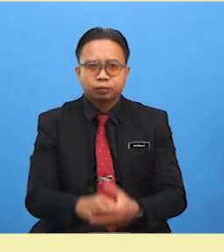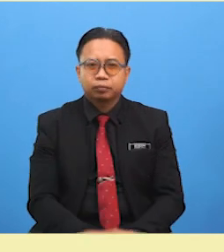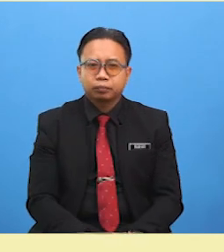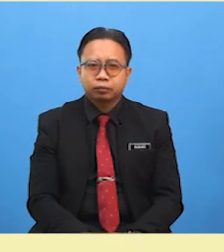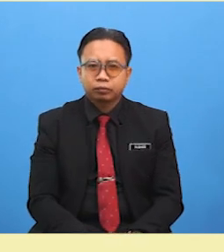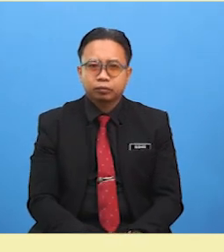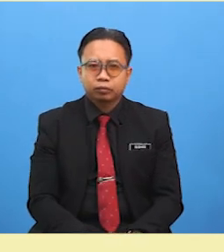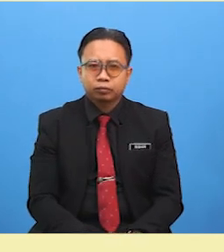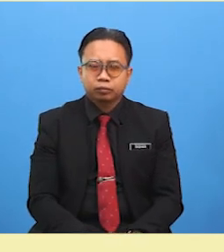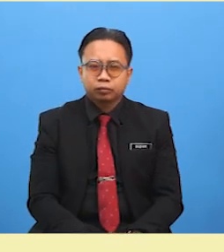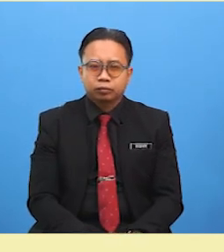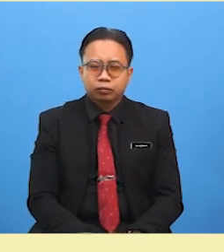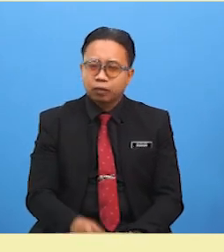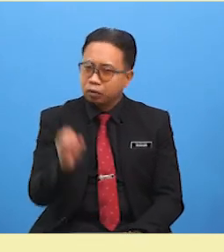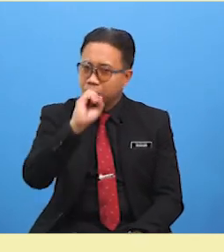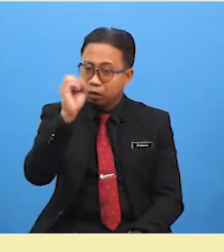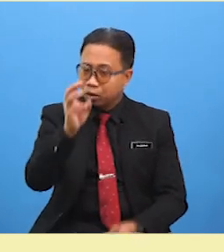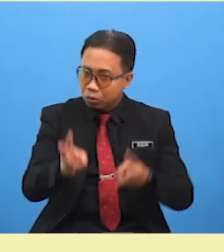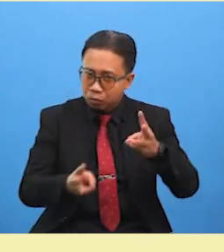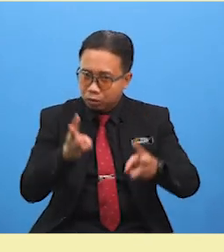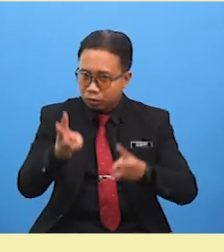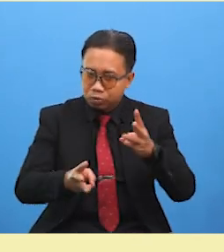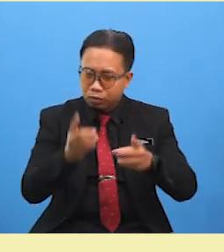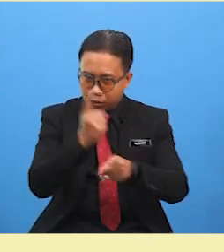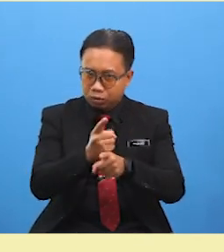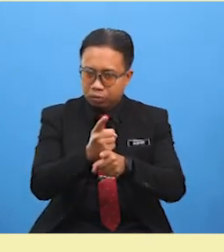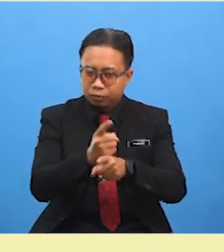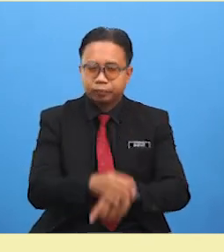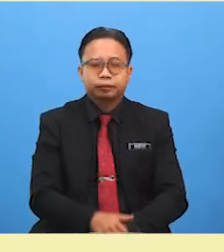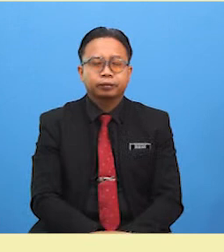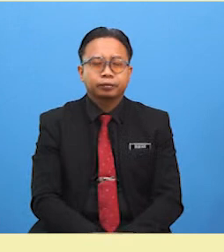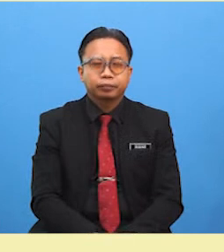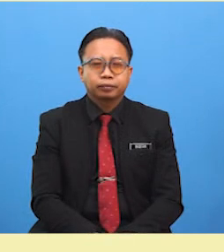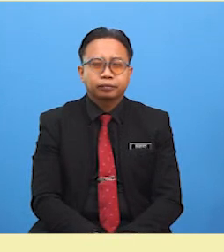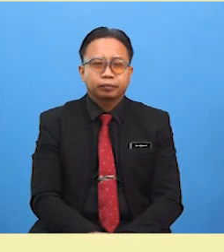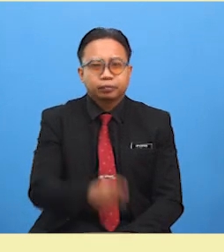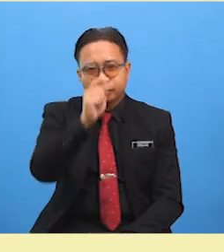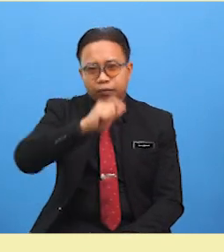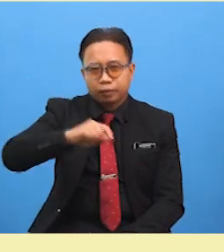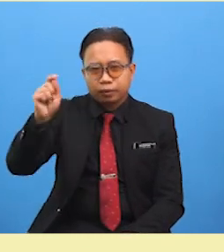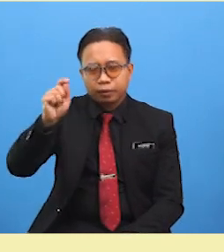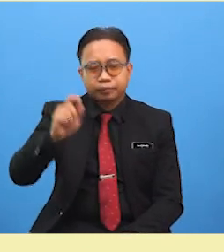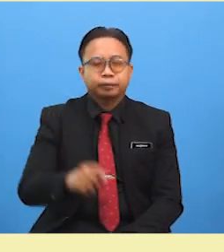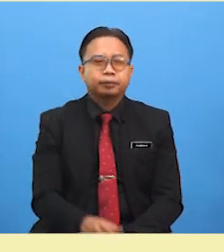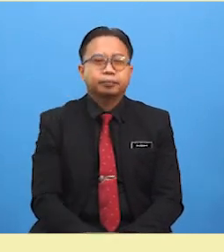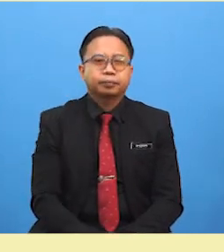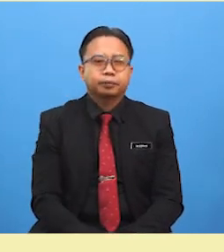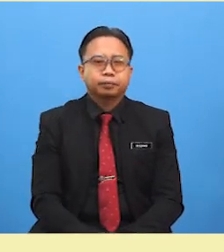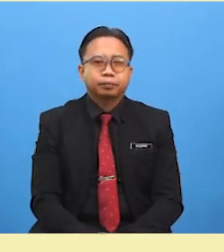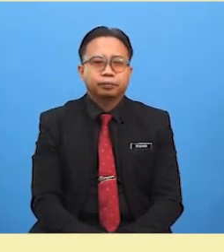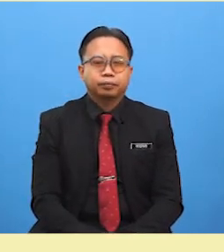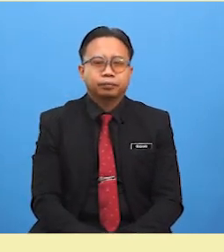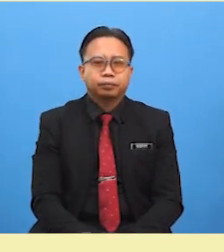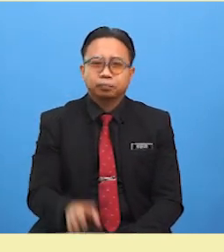Thirdly, it hasn't got wheels. Do snowmobiles have wheels? Yes, they do. So tick right, as it is a correct